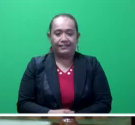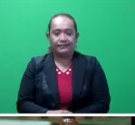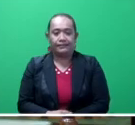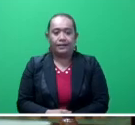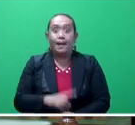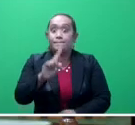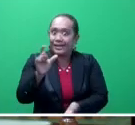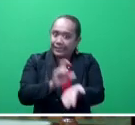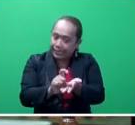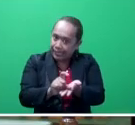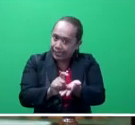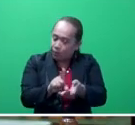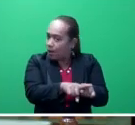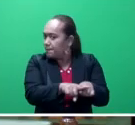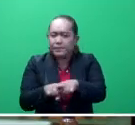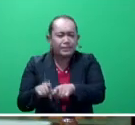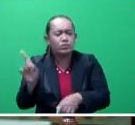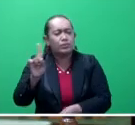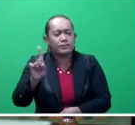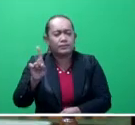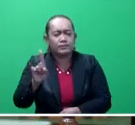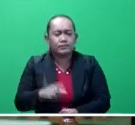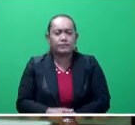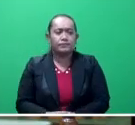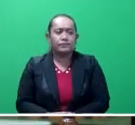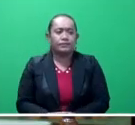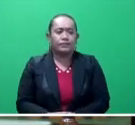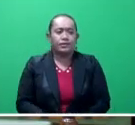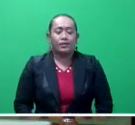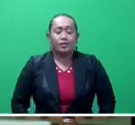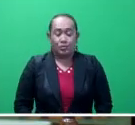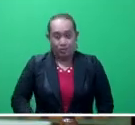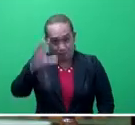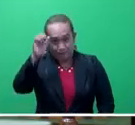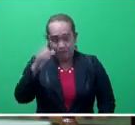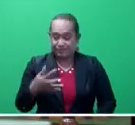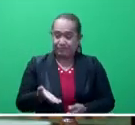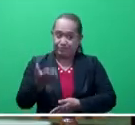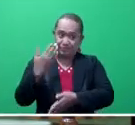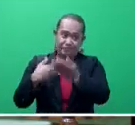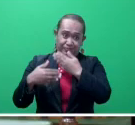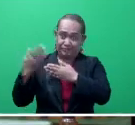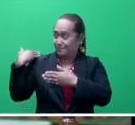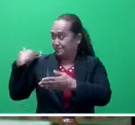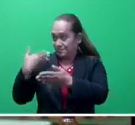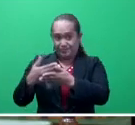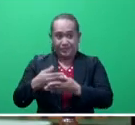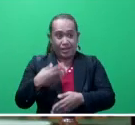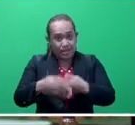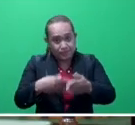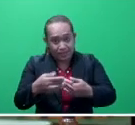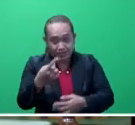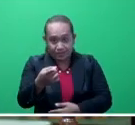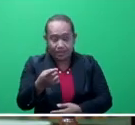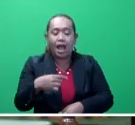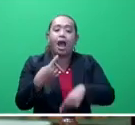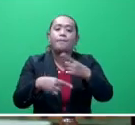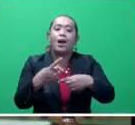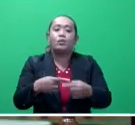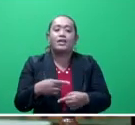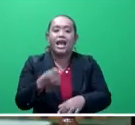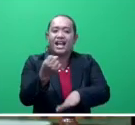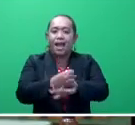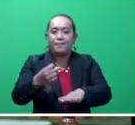mean by the term sustainability. As I said earlier, that we had dispensed more in government-funded employment benefits